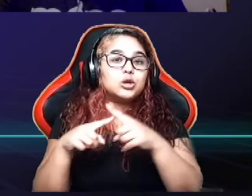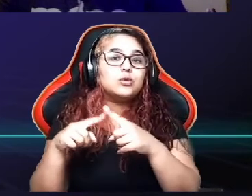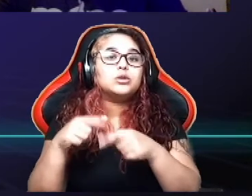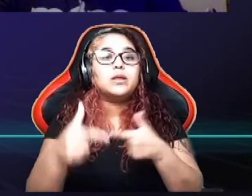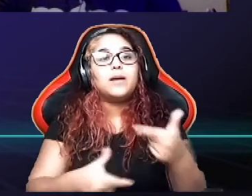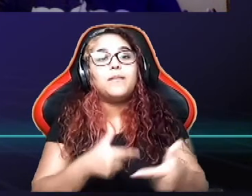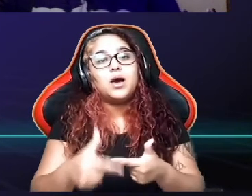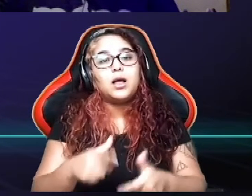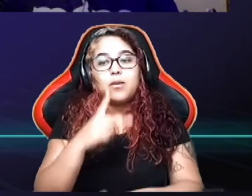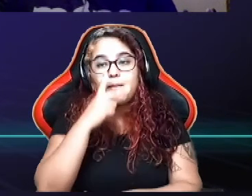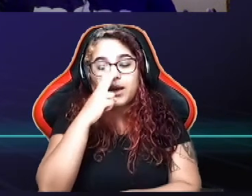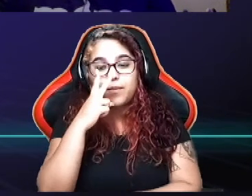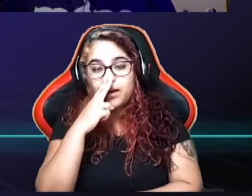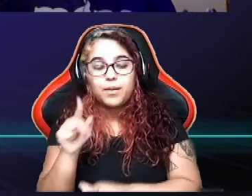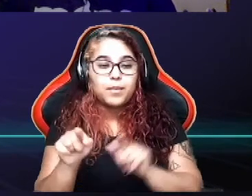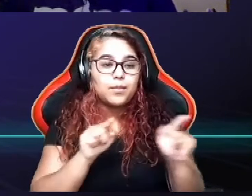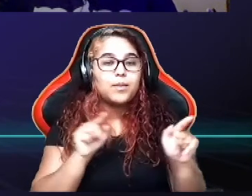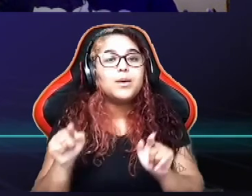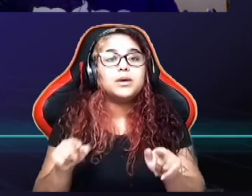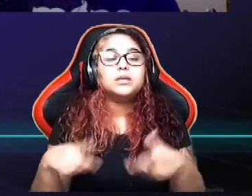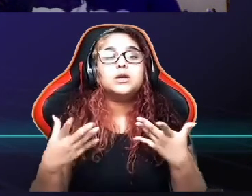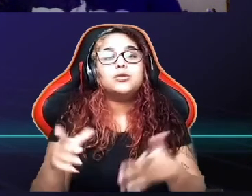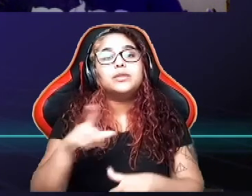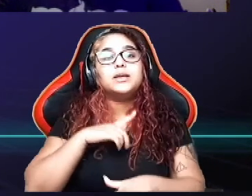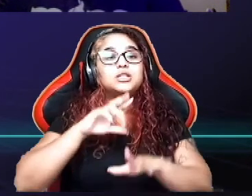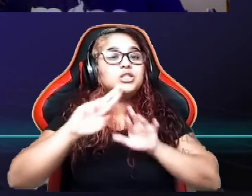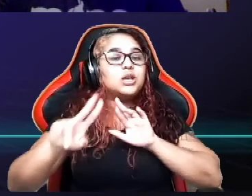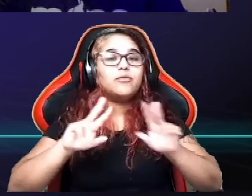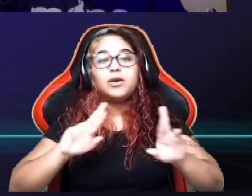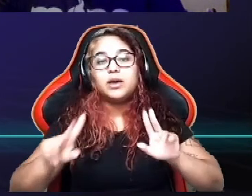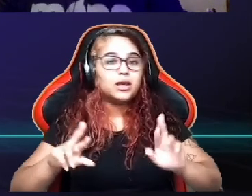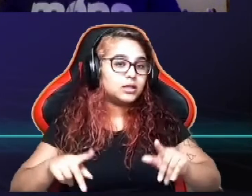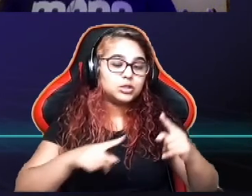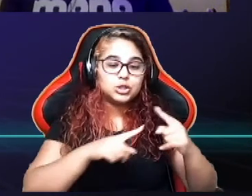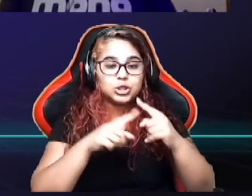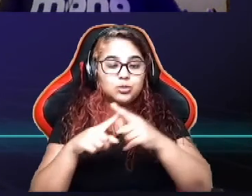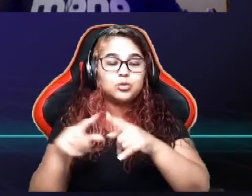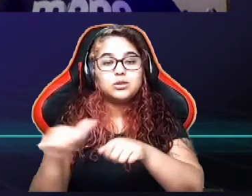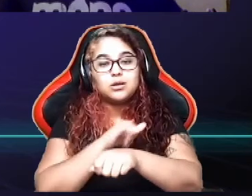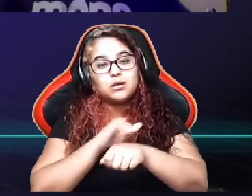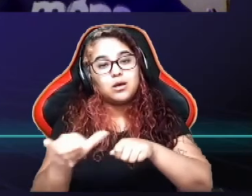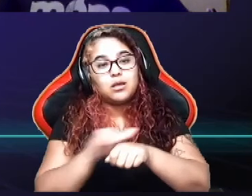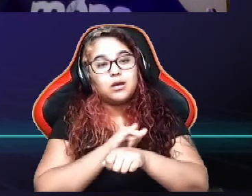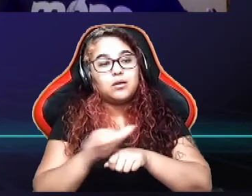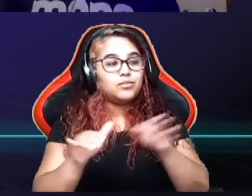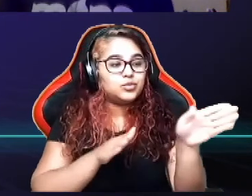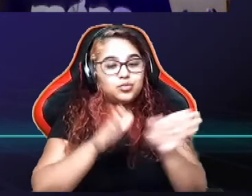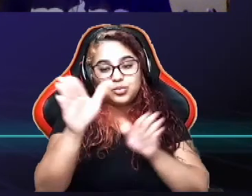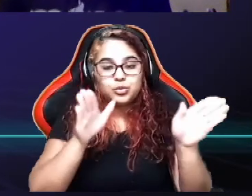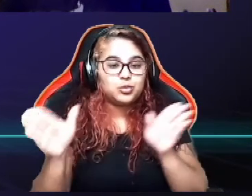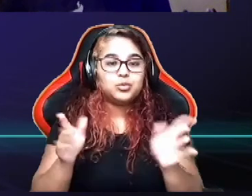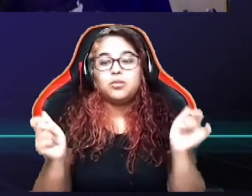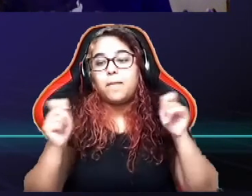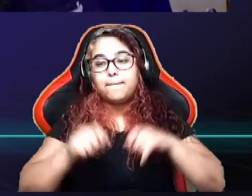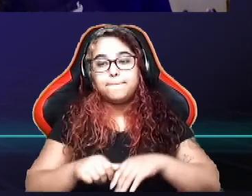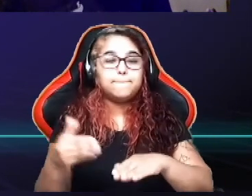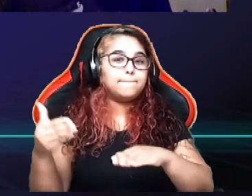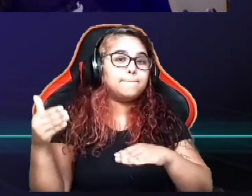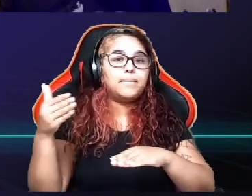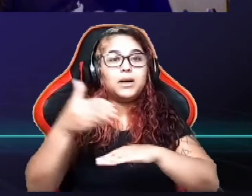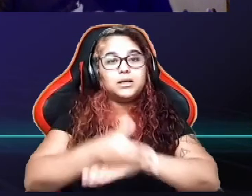influencers also will create an interesting platform. So there are different ways of reaching the